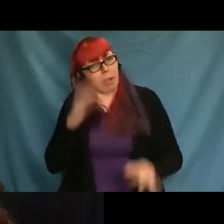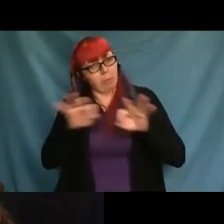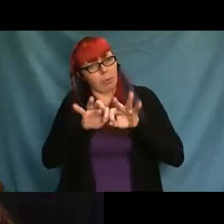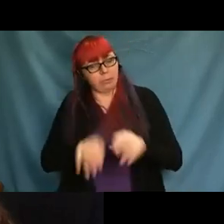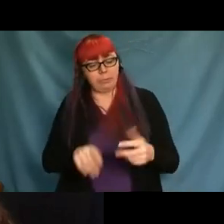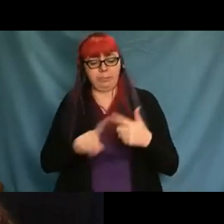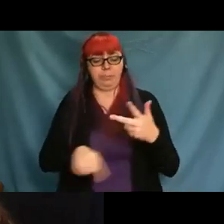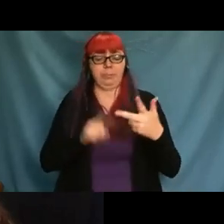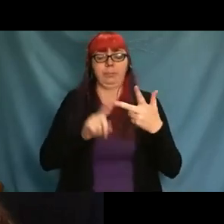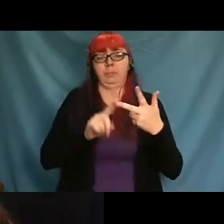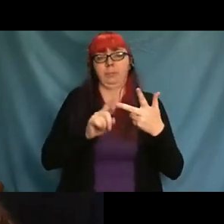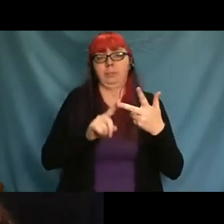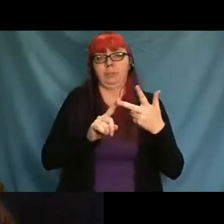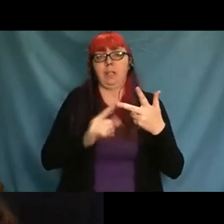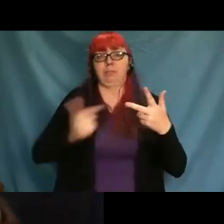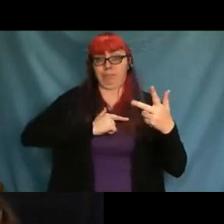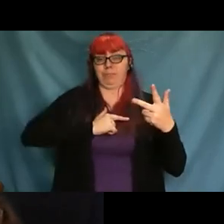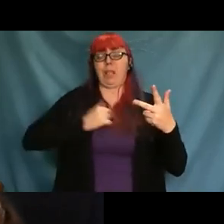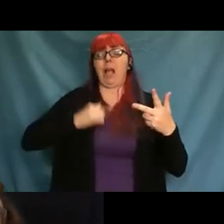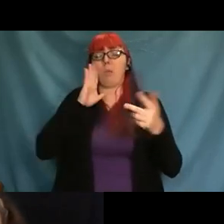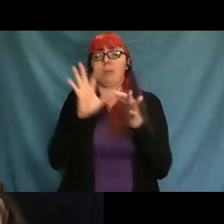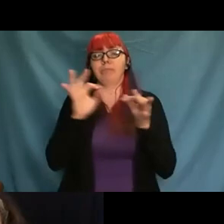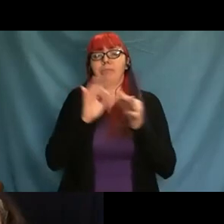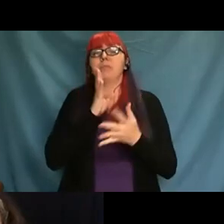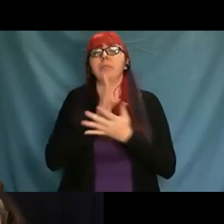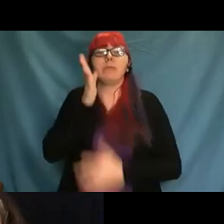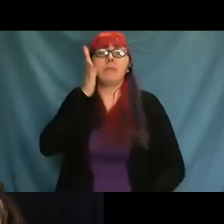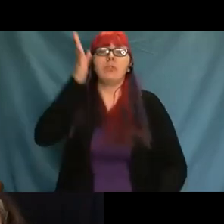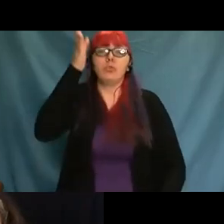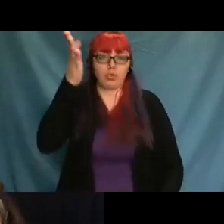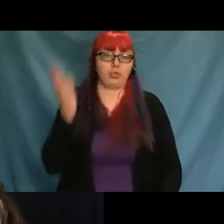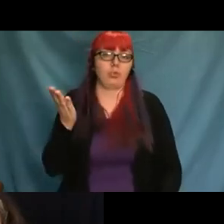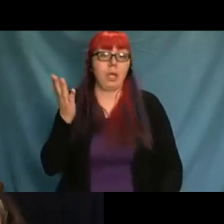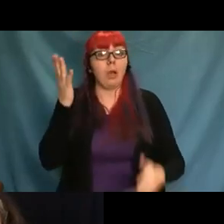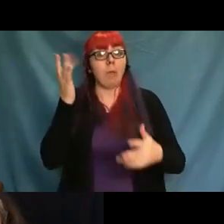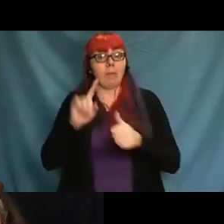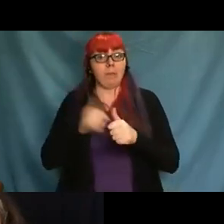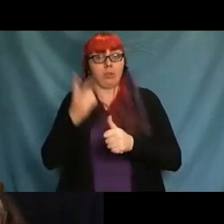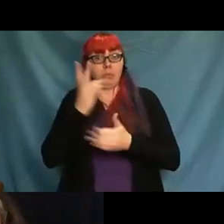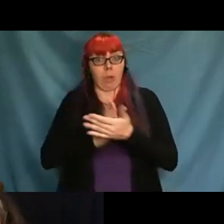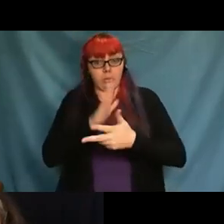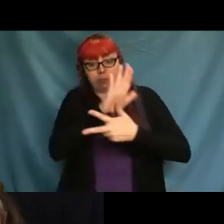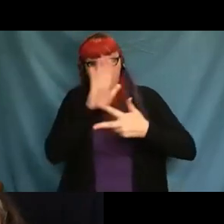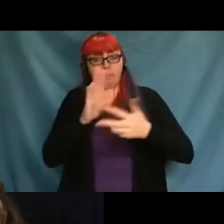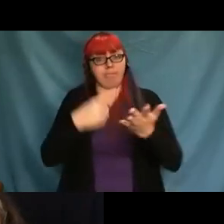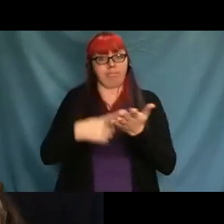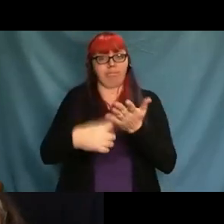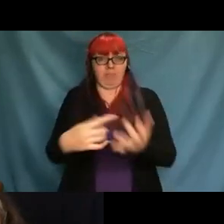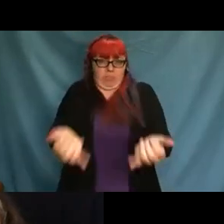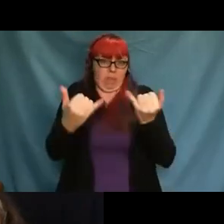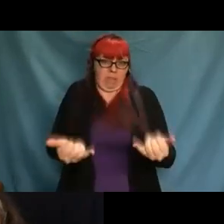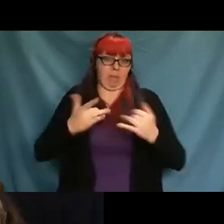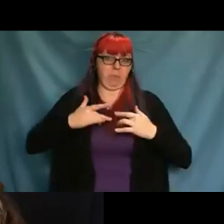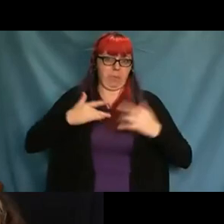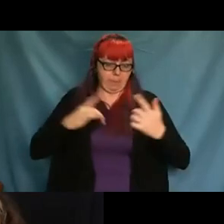and Althea are talking about the now, what you can do right now, but things change so fast in this field. I'll share a little bit about what we